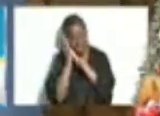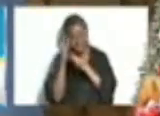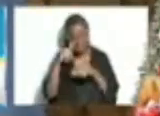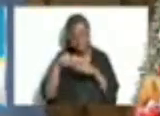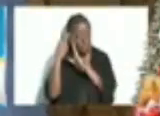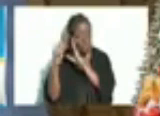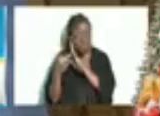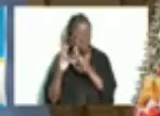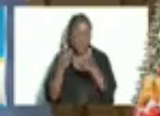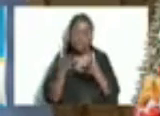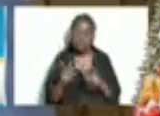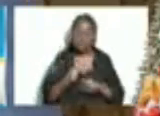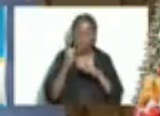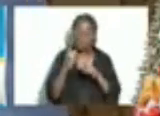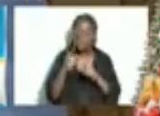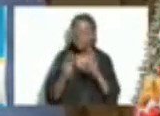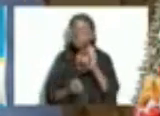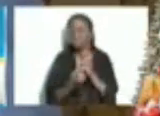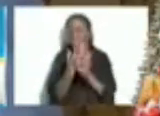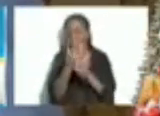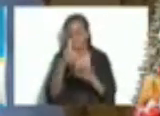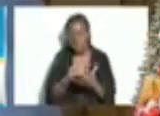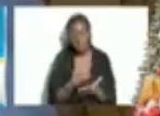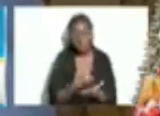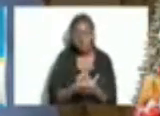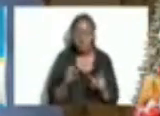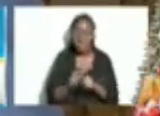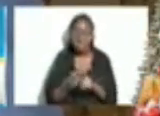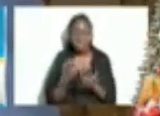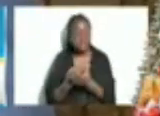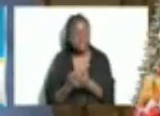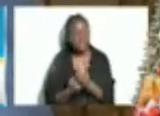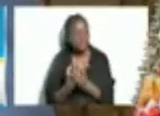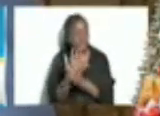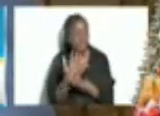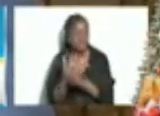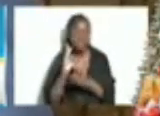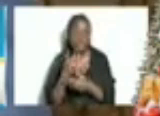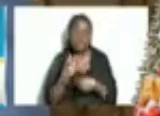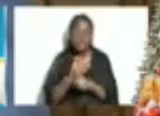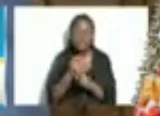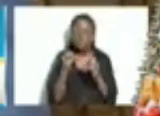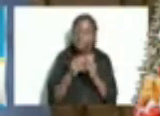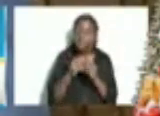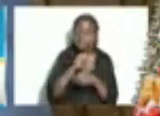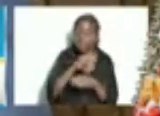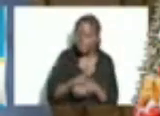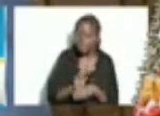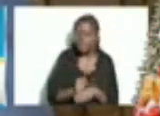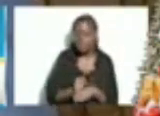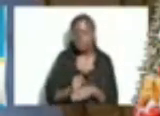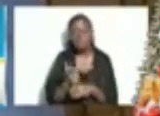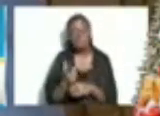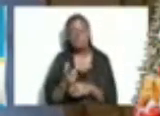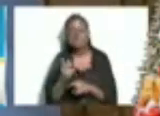want to promote the growth in the economy. As that economy grows, we create more employment, more people are at work. And